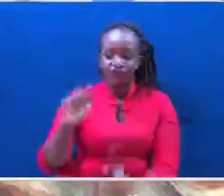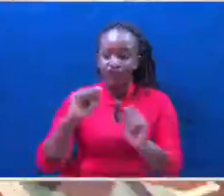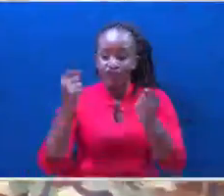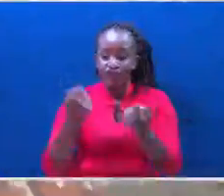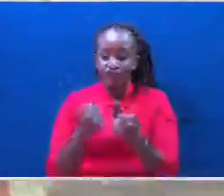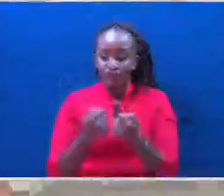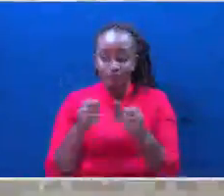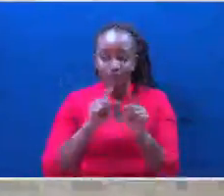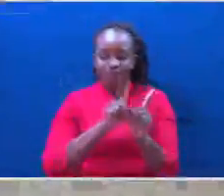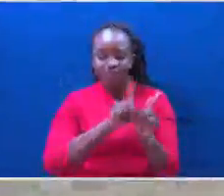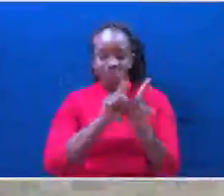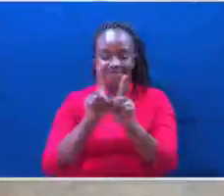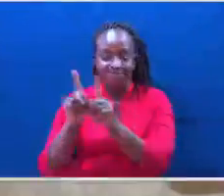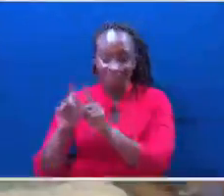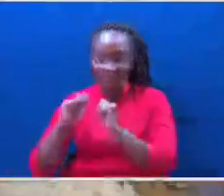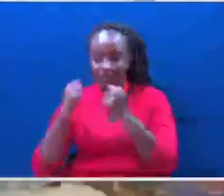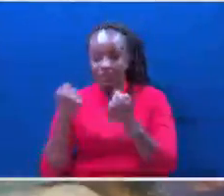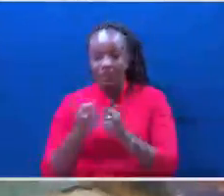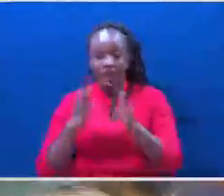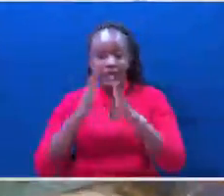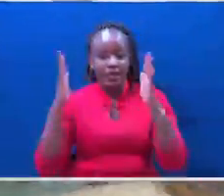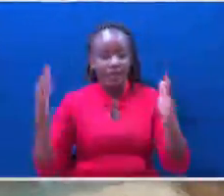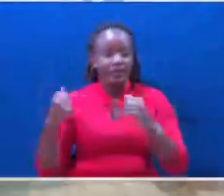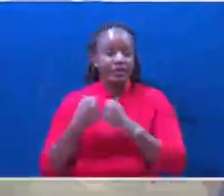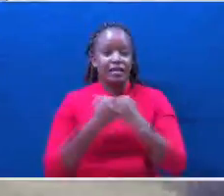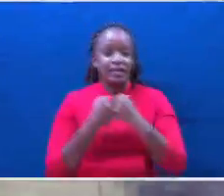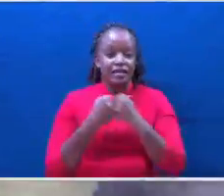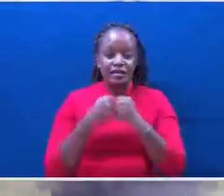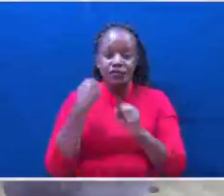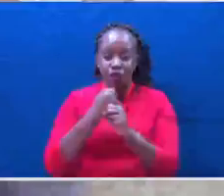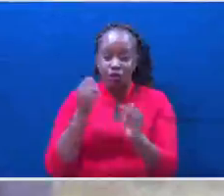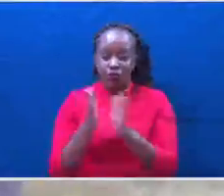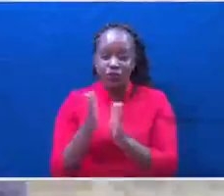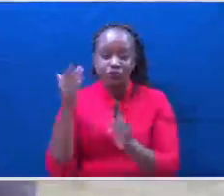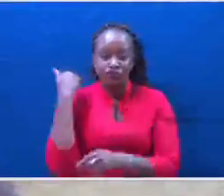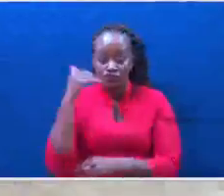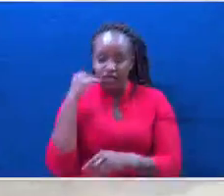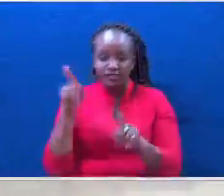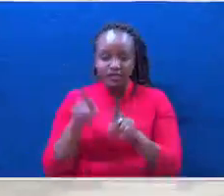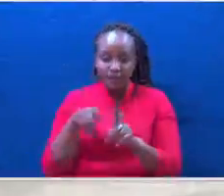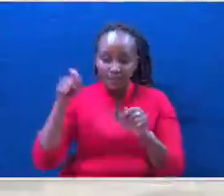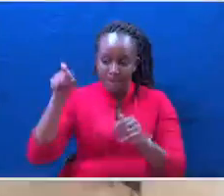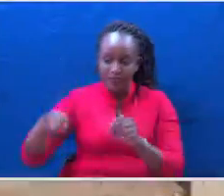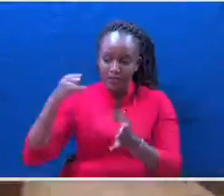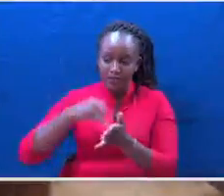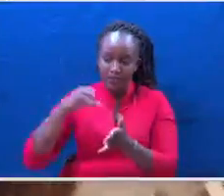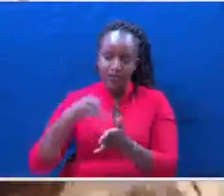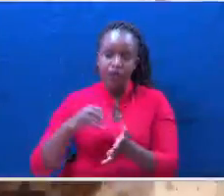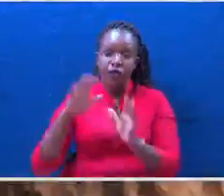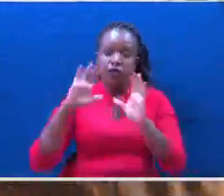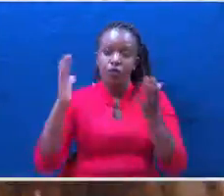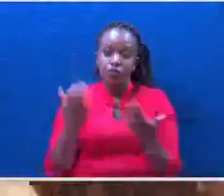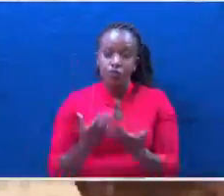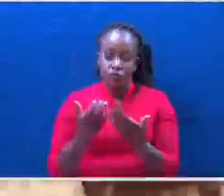patrol team. Their biggest challenge is dealing with poachers and have to keep the community engaged to aid in the anti-poaching